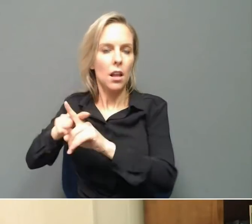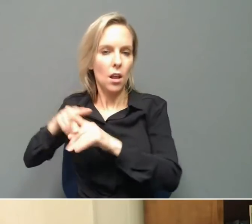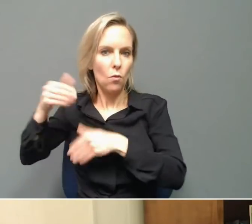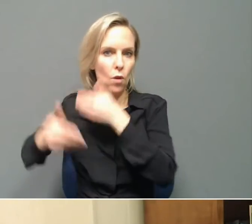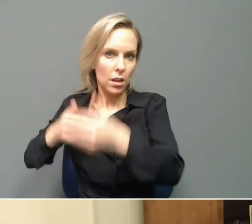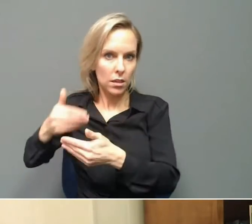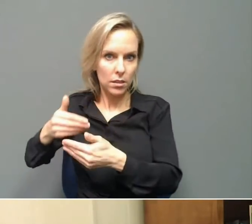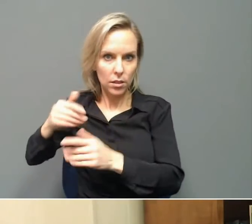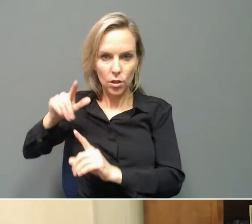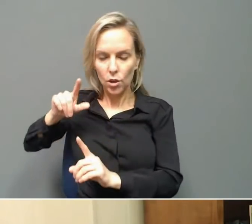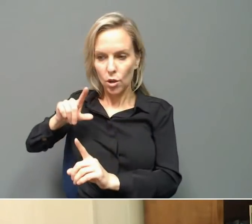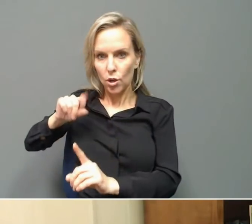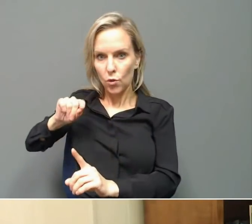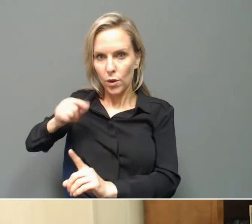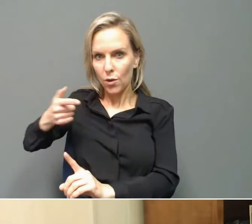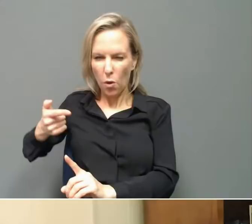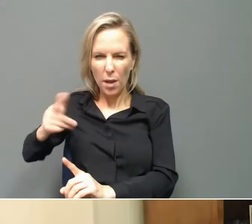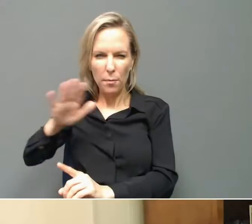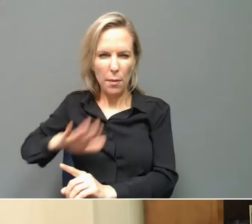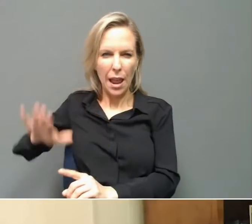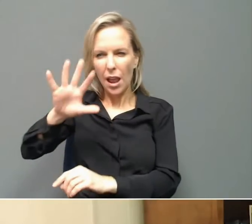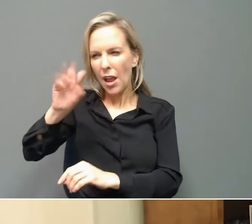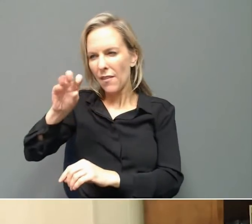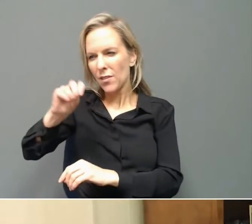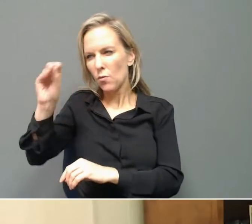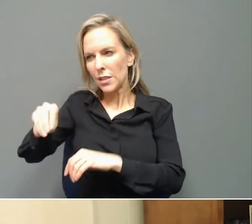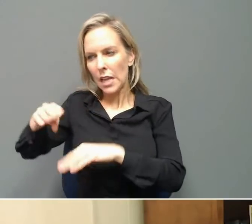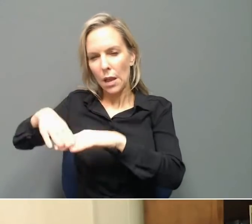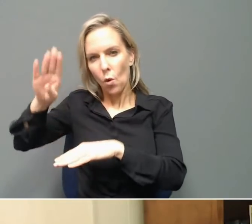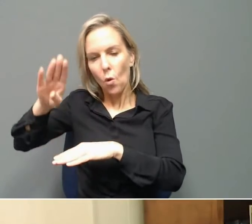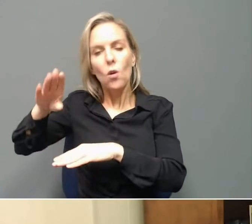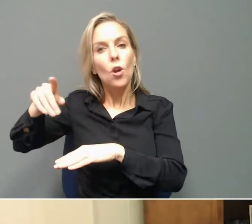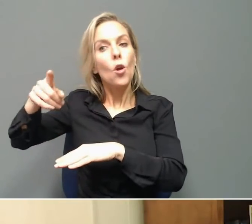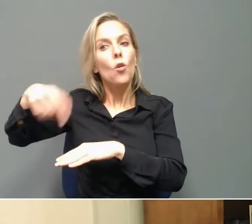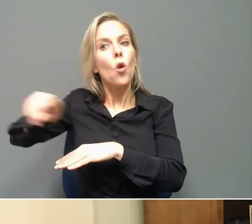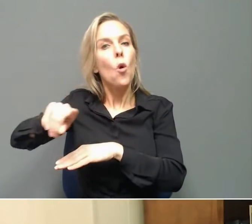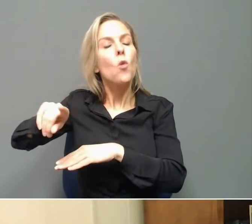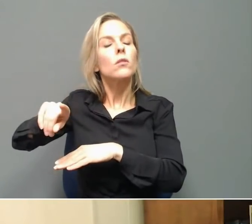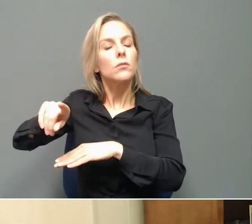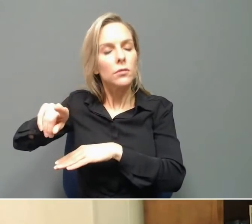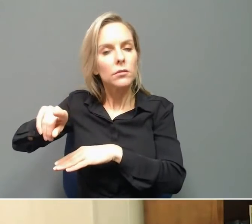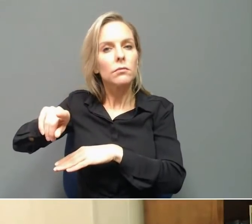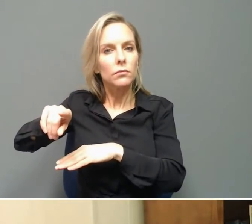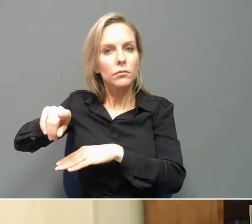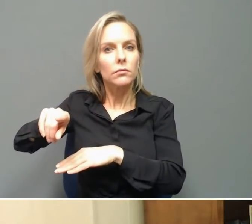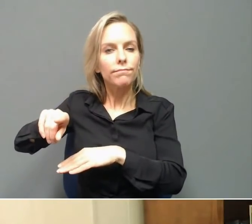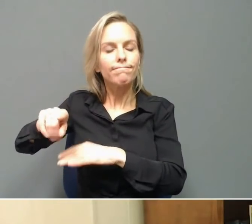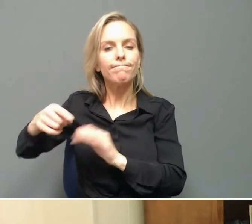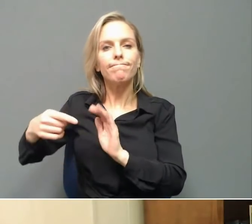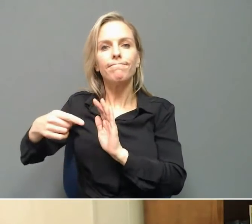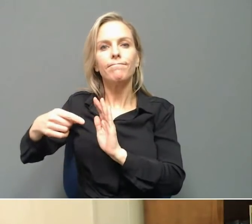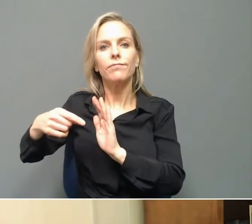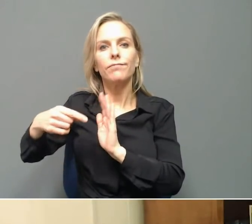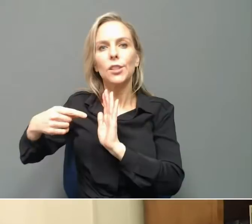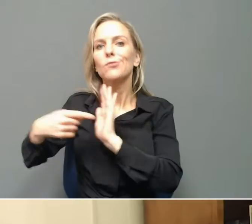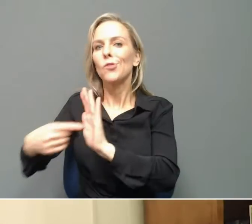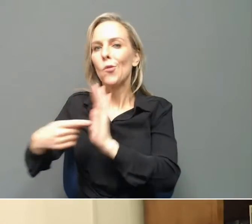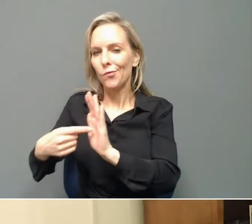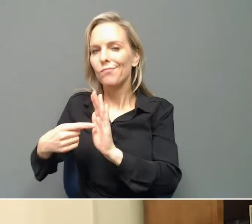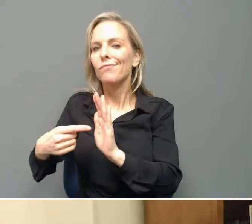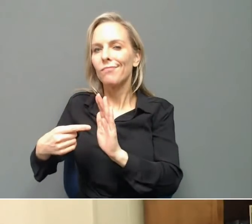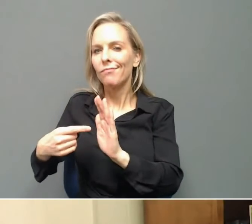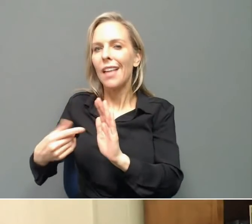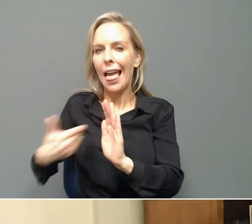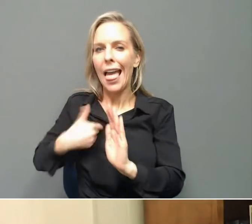2021, 50% or more at this point, are ones that have indications of fraud beyond